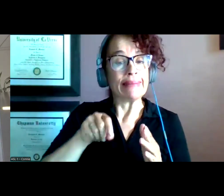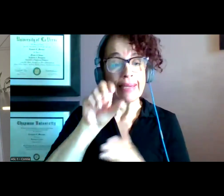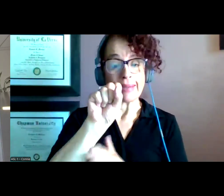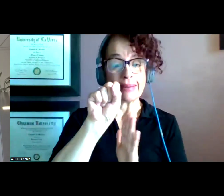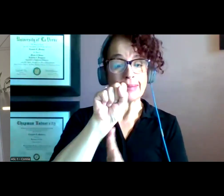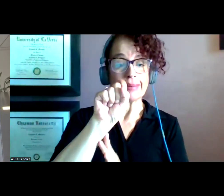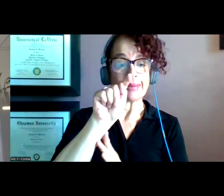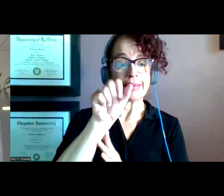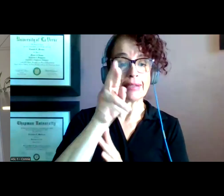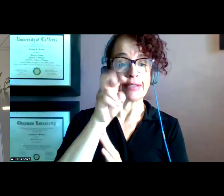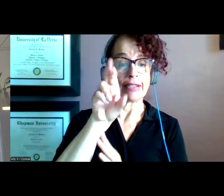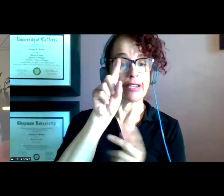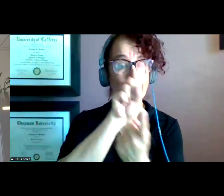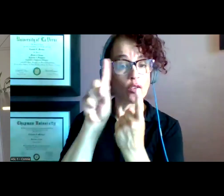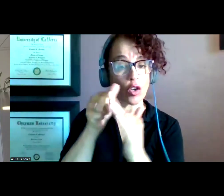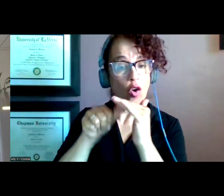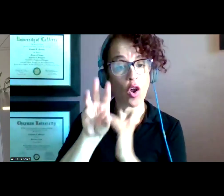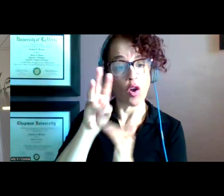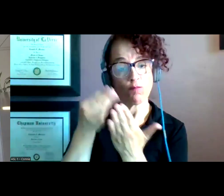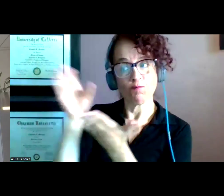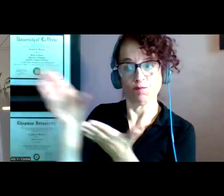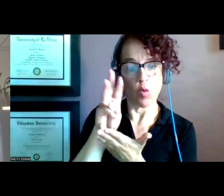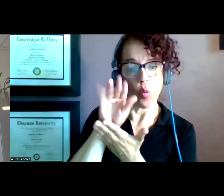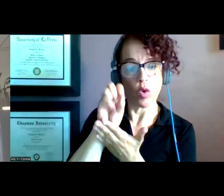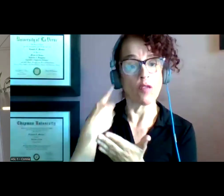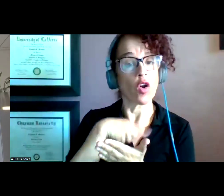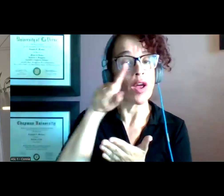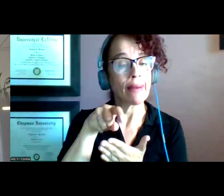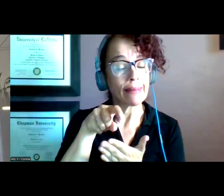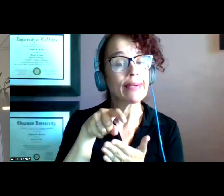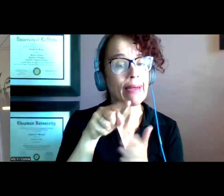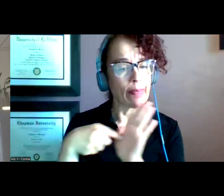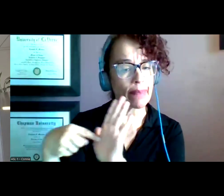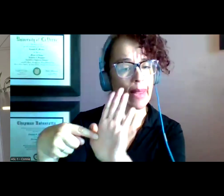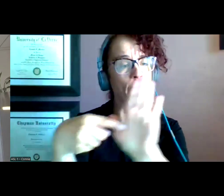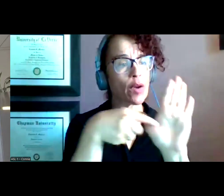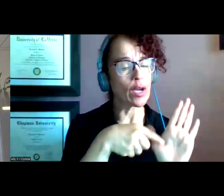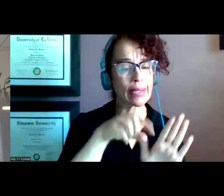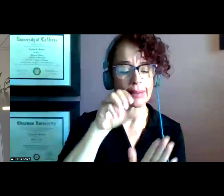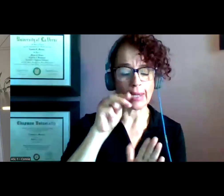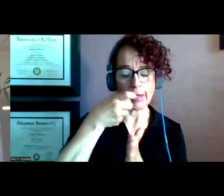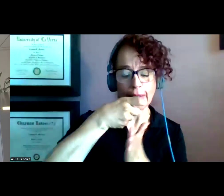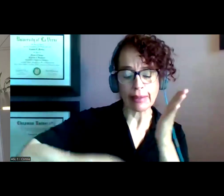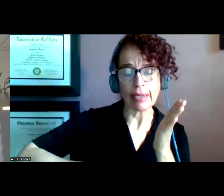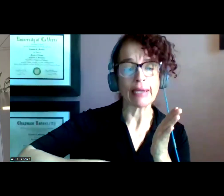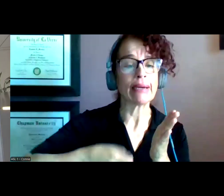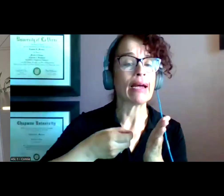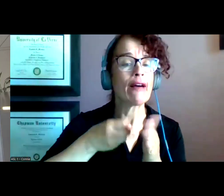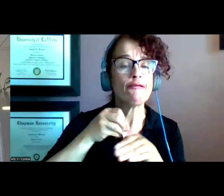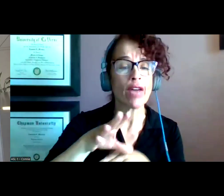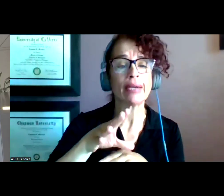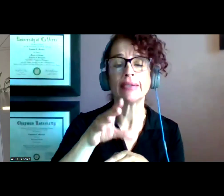but also under the waiver, really, we need to kind of demonstrate to CMS the cost effectiveness of